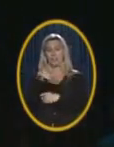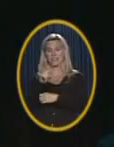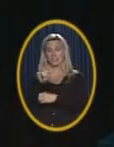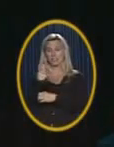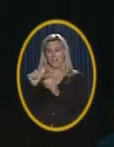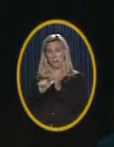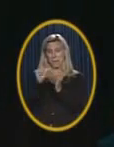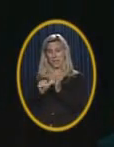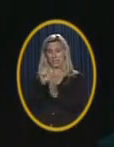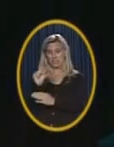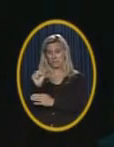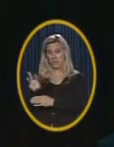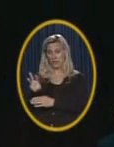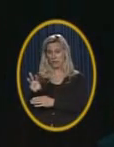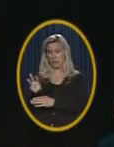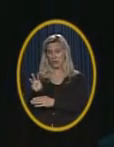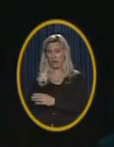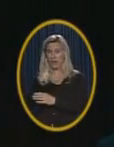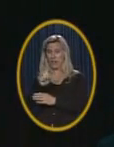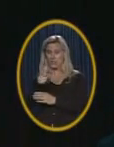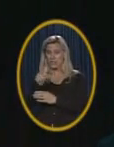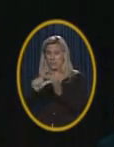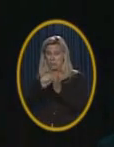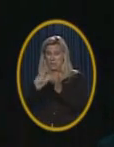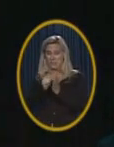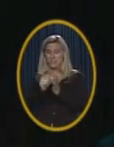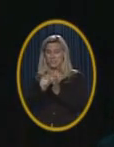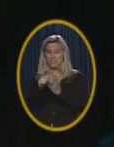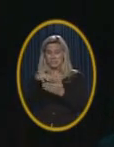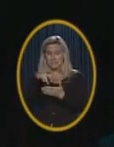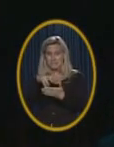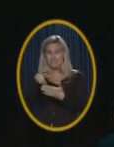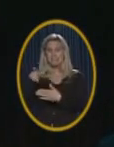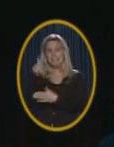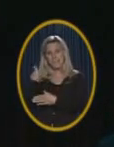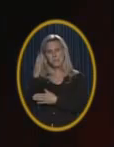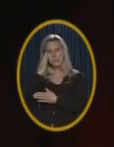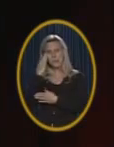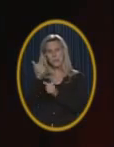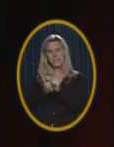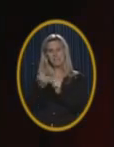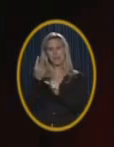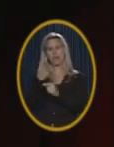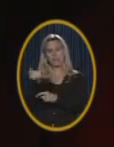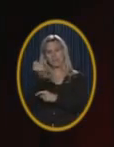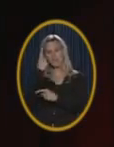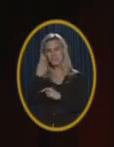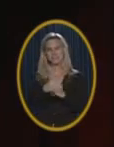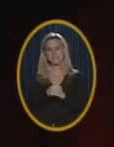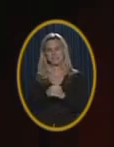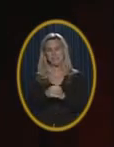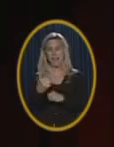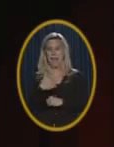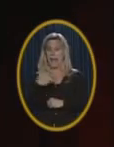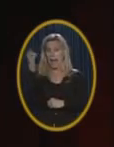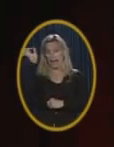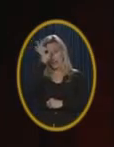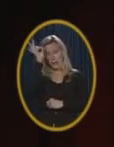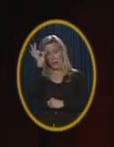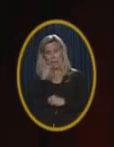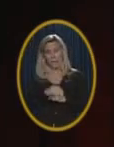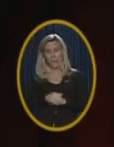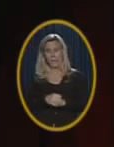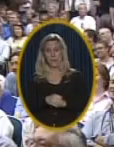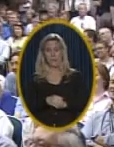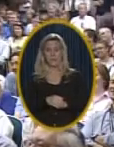110 pages of software. 110 pages, mind you. And he knew what every one of them did. And I sure didn't.